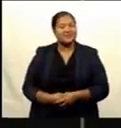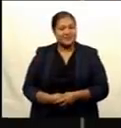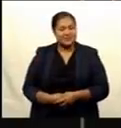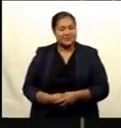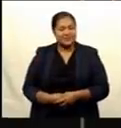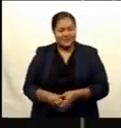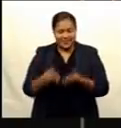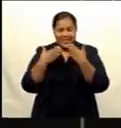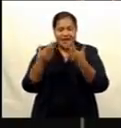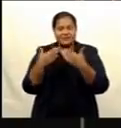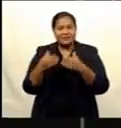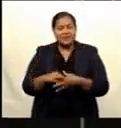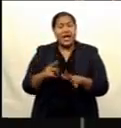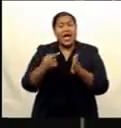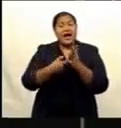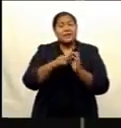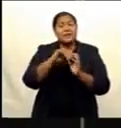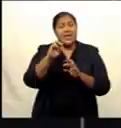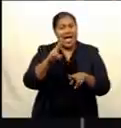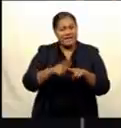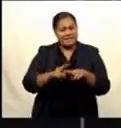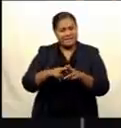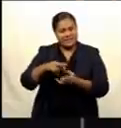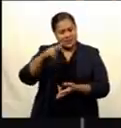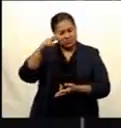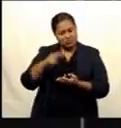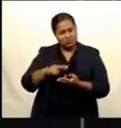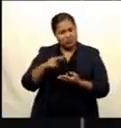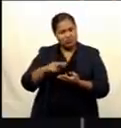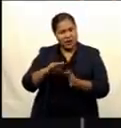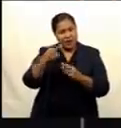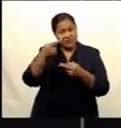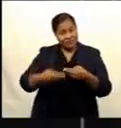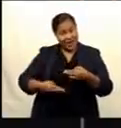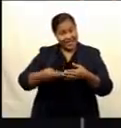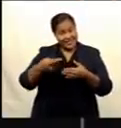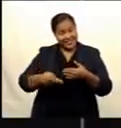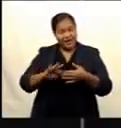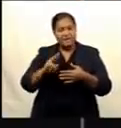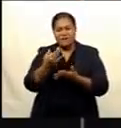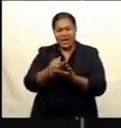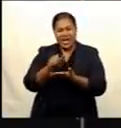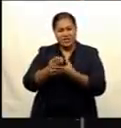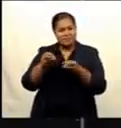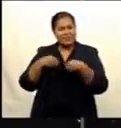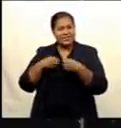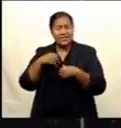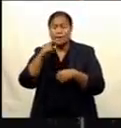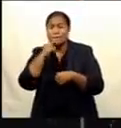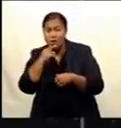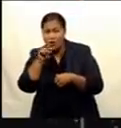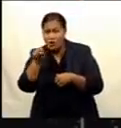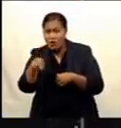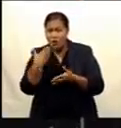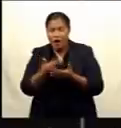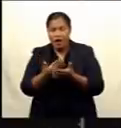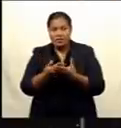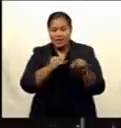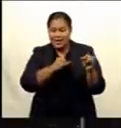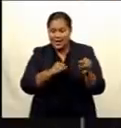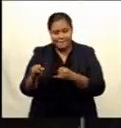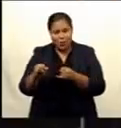Naka Felipe, the Reserve Bank of Fiji has reduced its interest rates for financial institutions that borrow under its Import